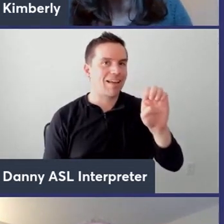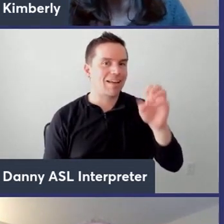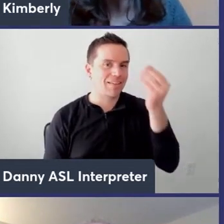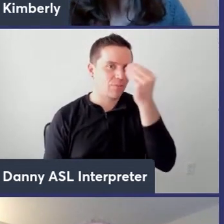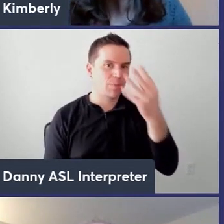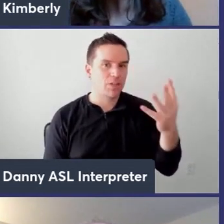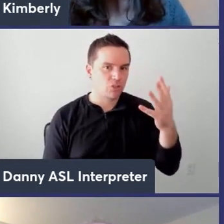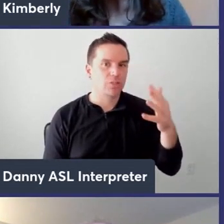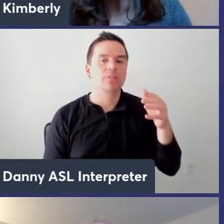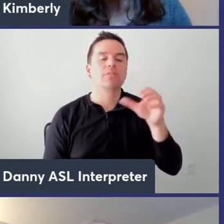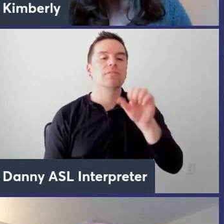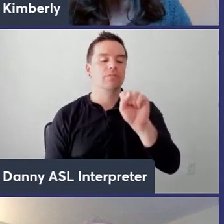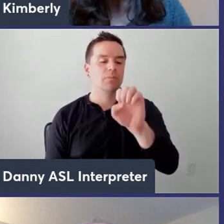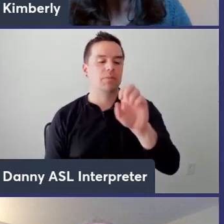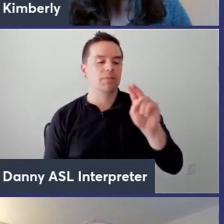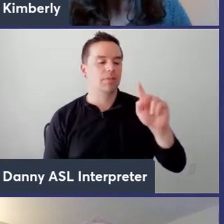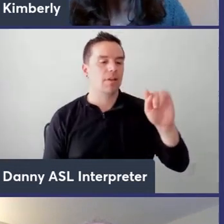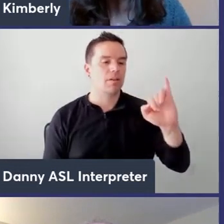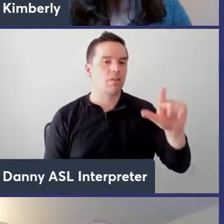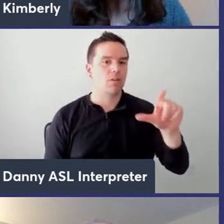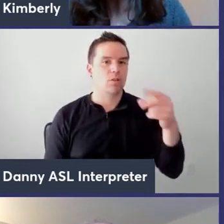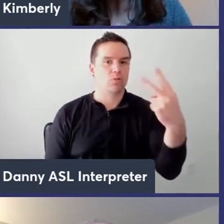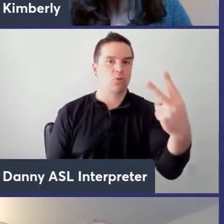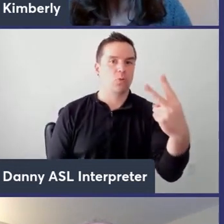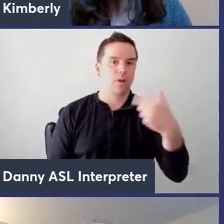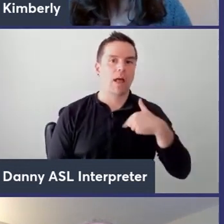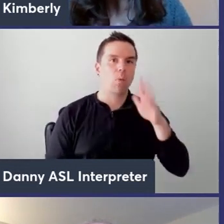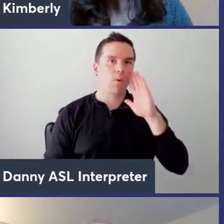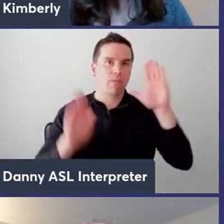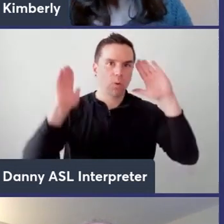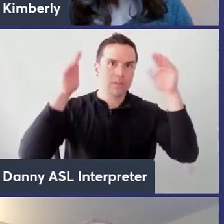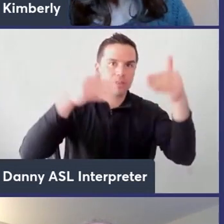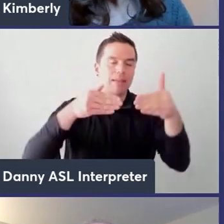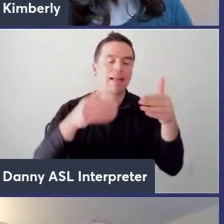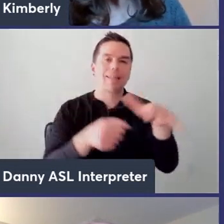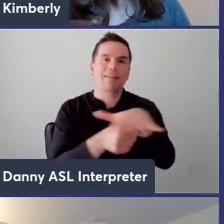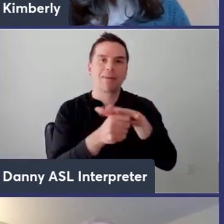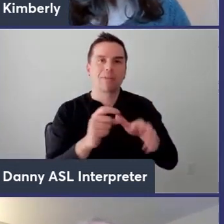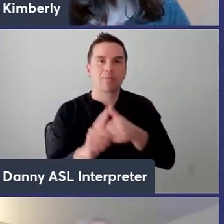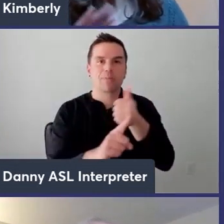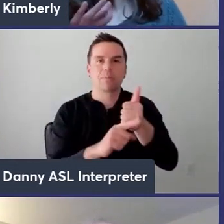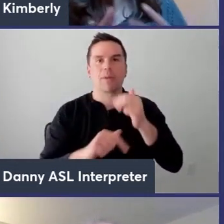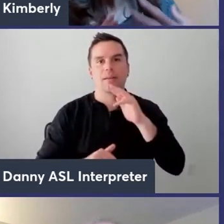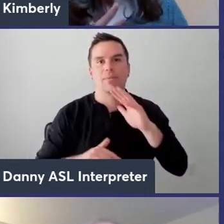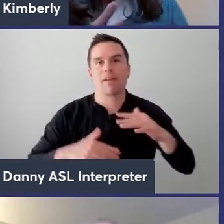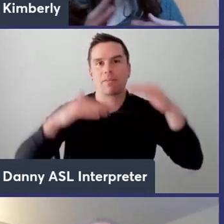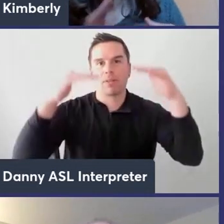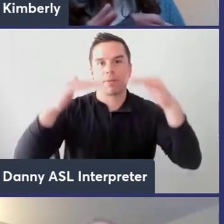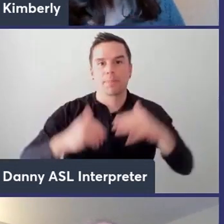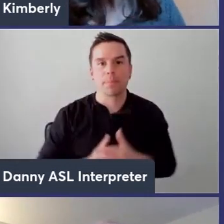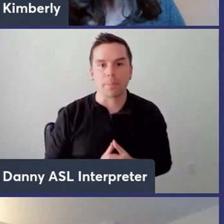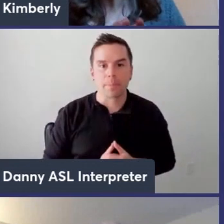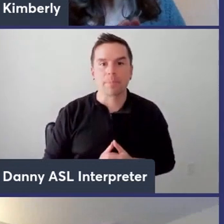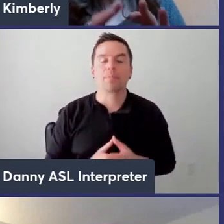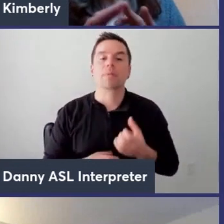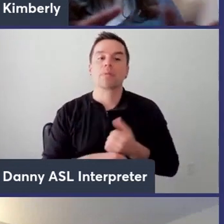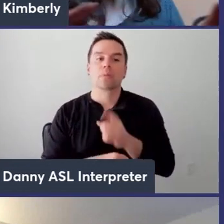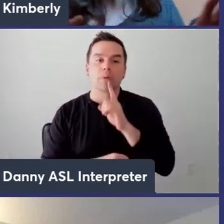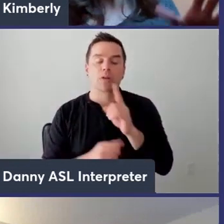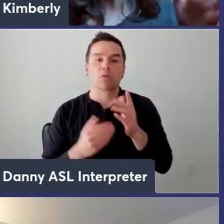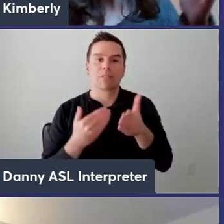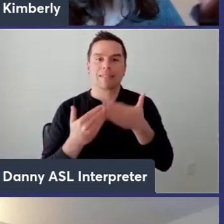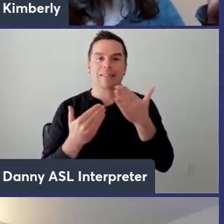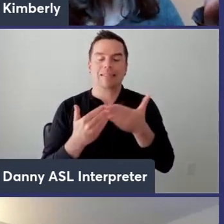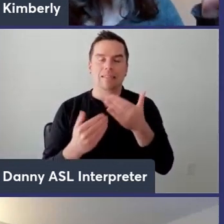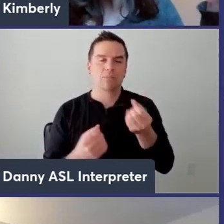the affected area from the flood. And it's To make it easy to understand where the water